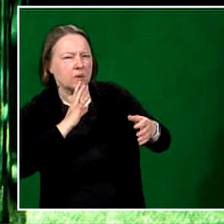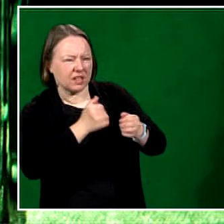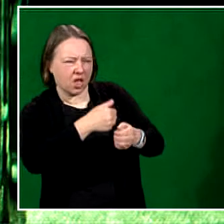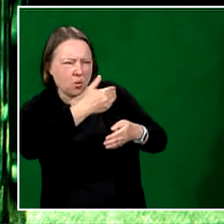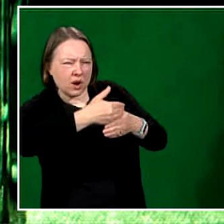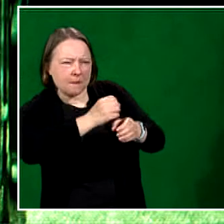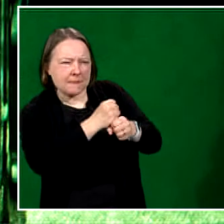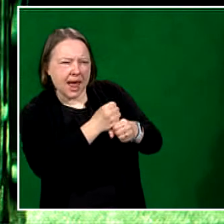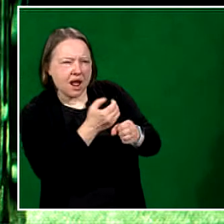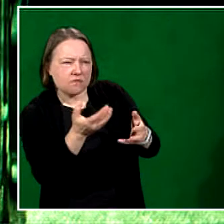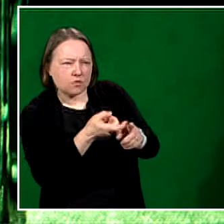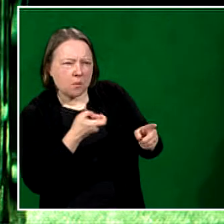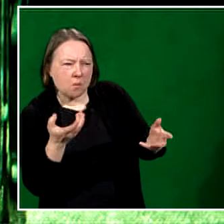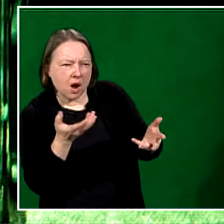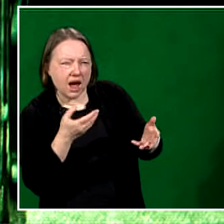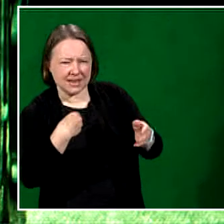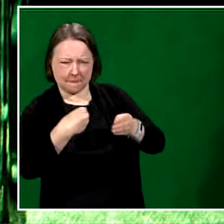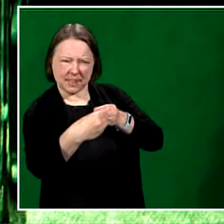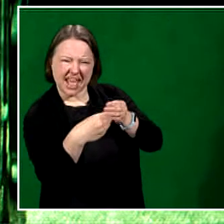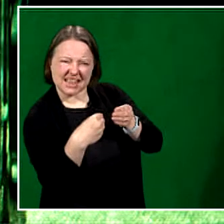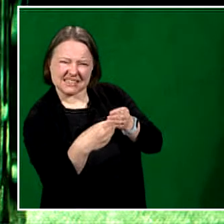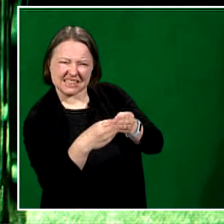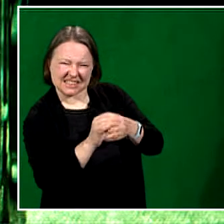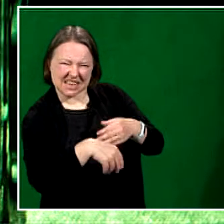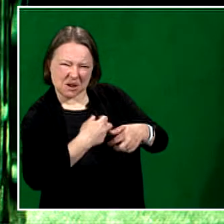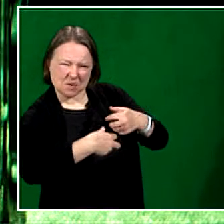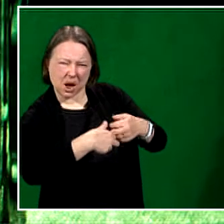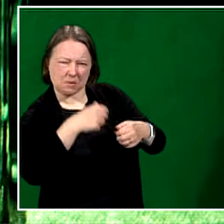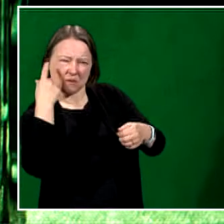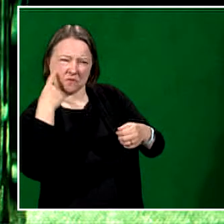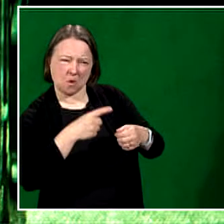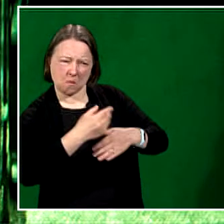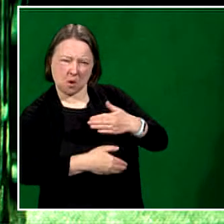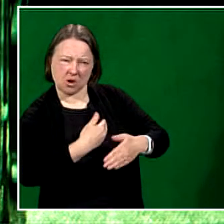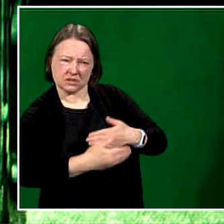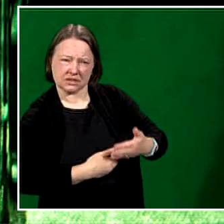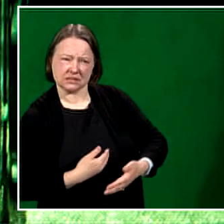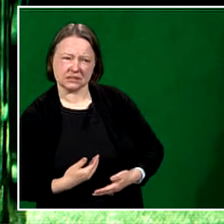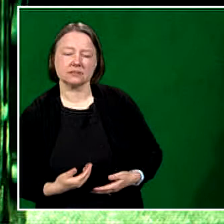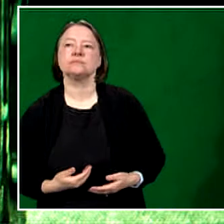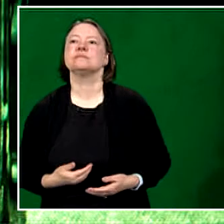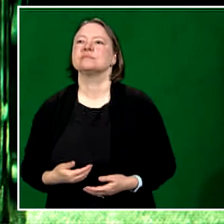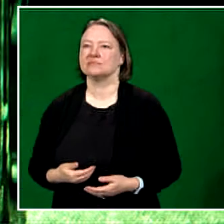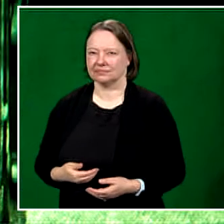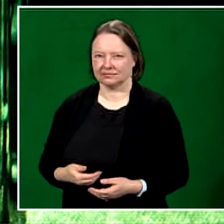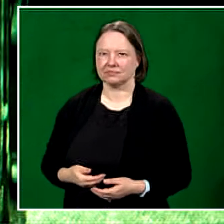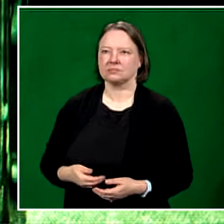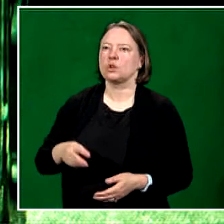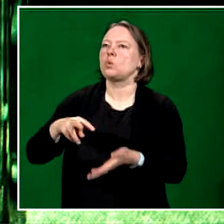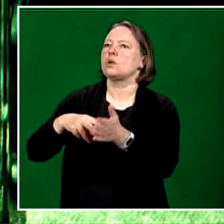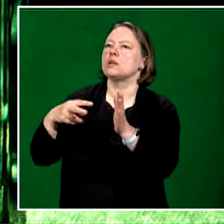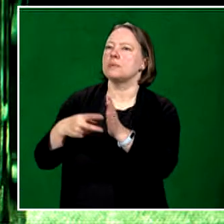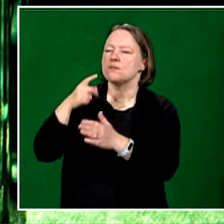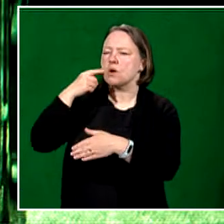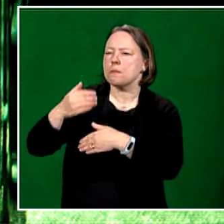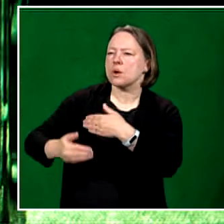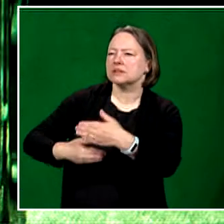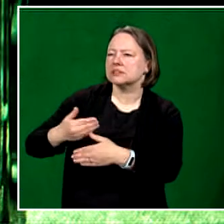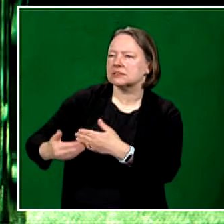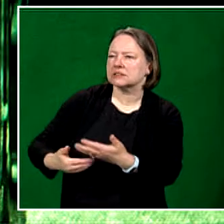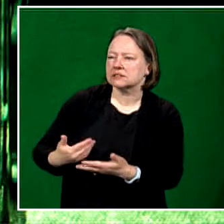made of, and is it plastic? Is it a problem when it comes to processing? Mm-hmm. What do you mean in terms of